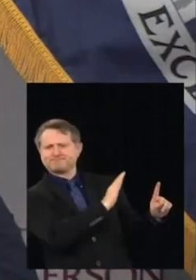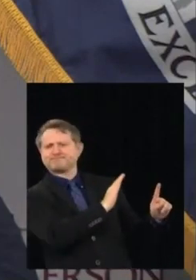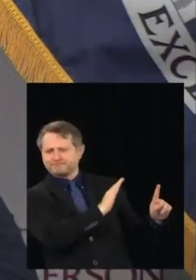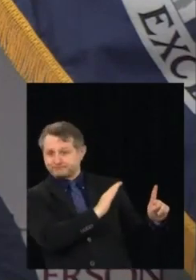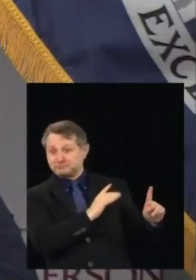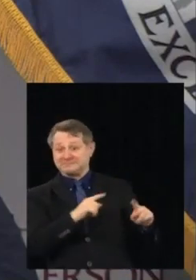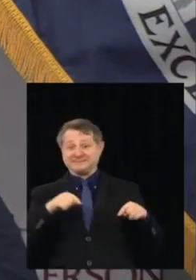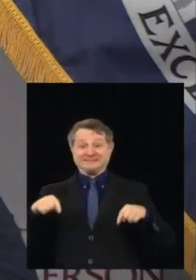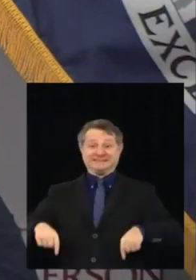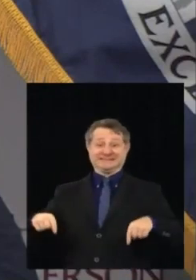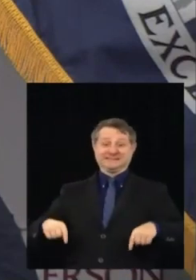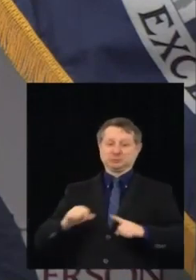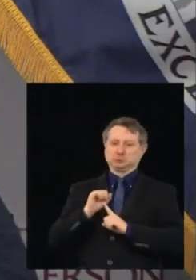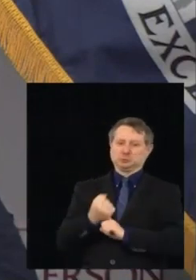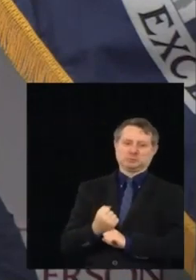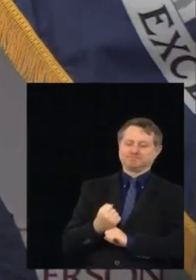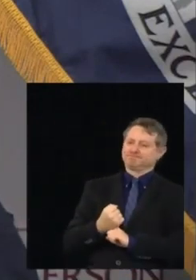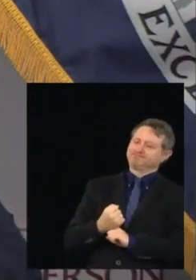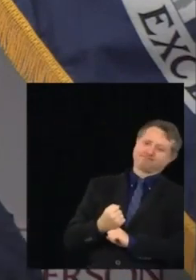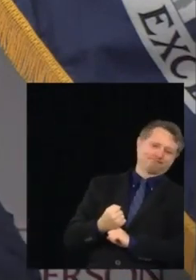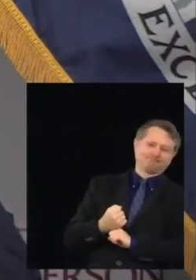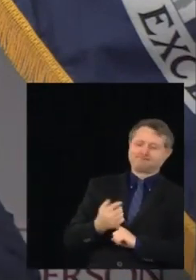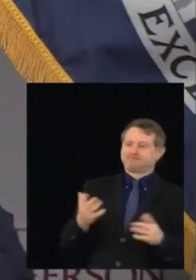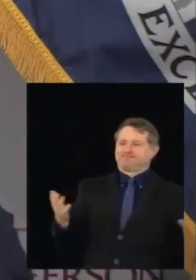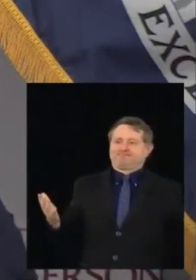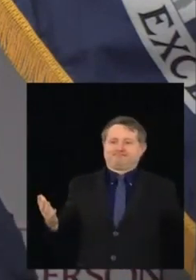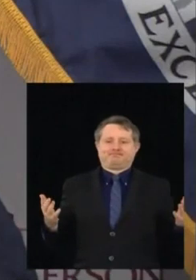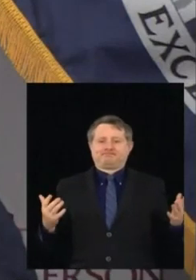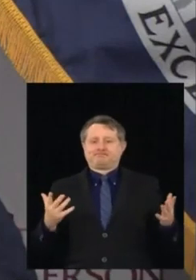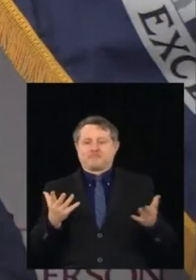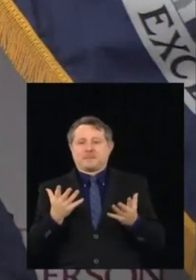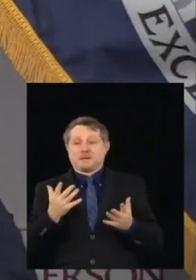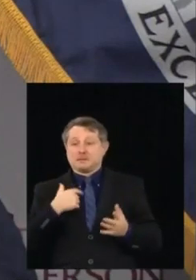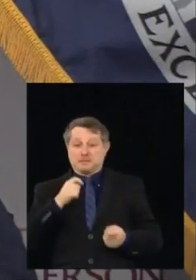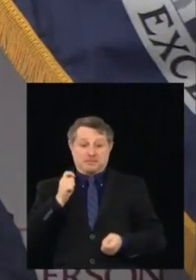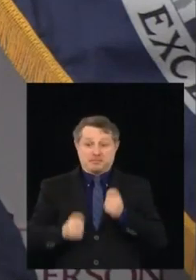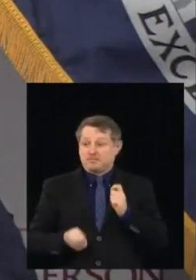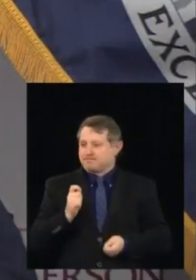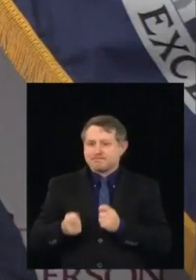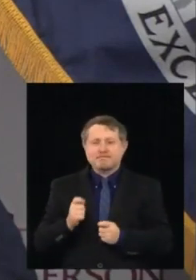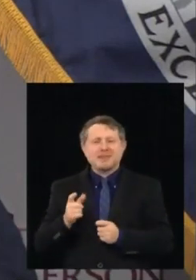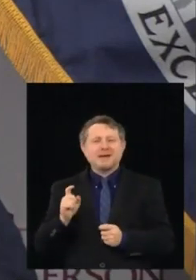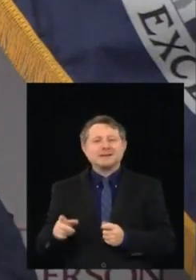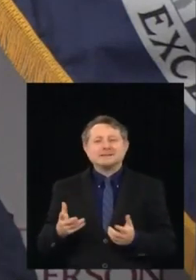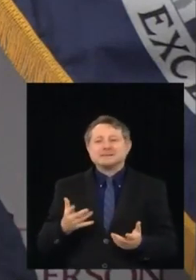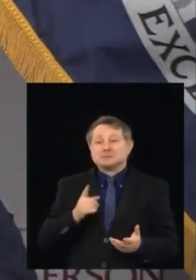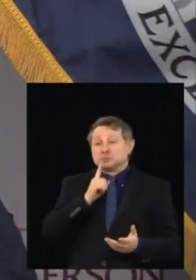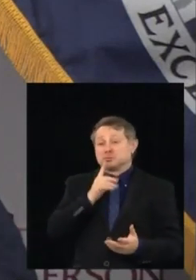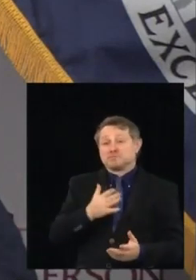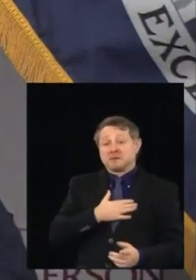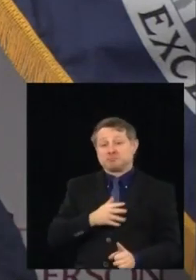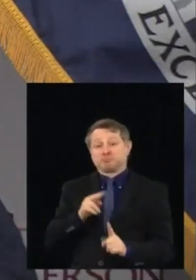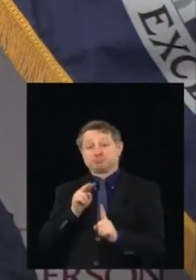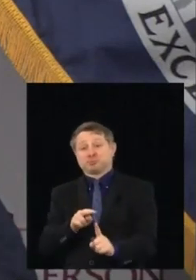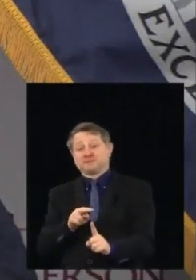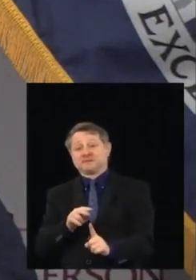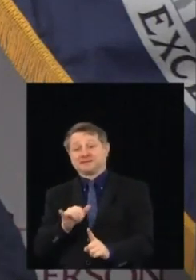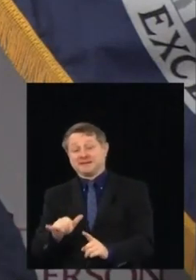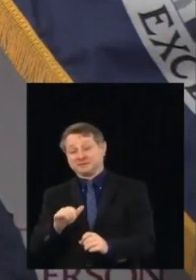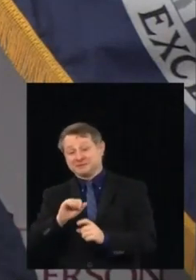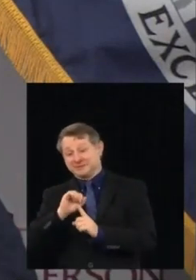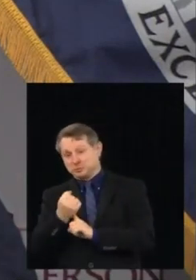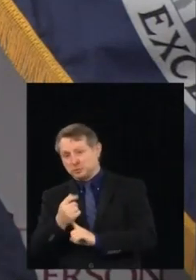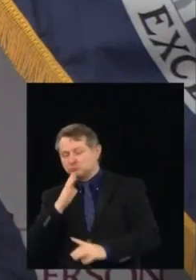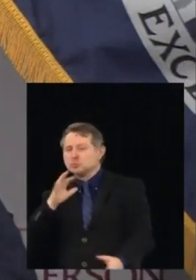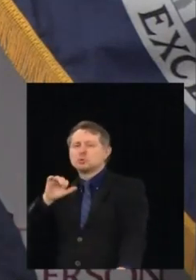This situation changes. My perspective is this situation changes so fast, and the facts change,